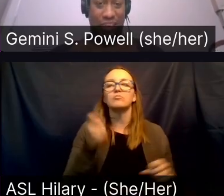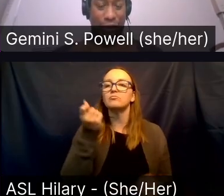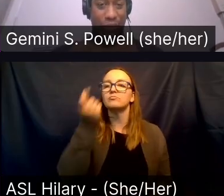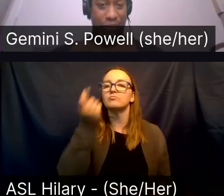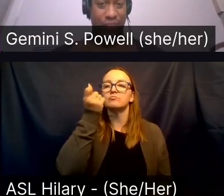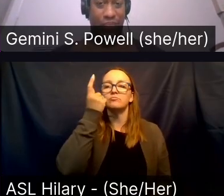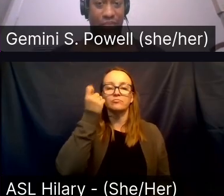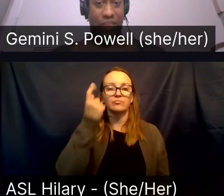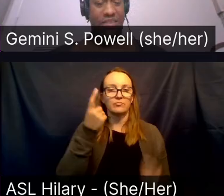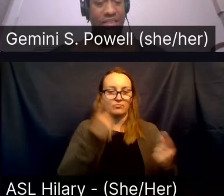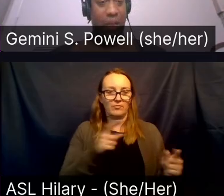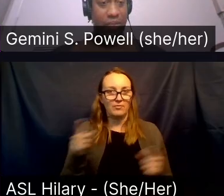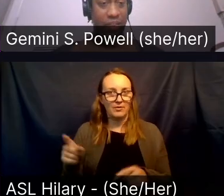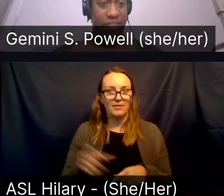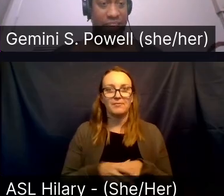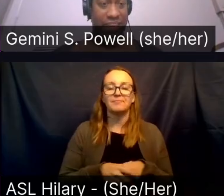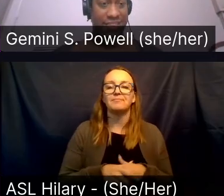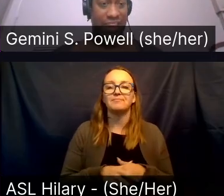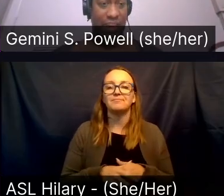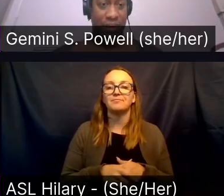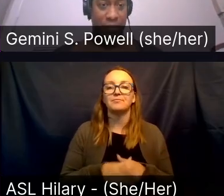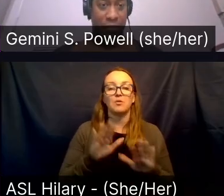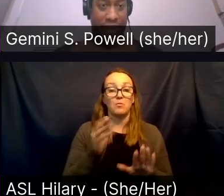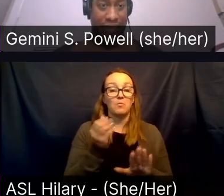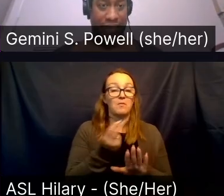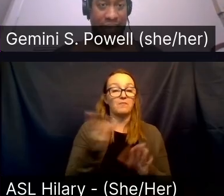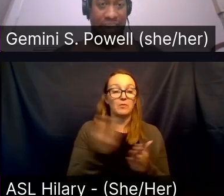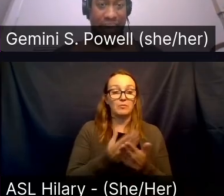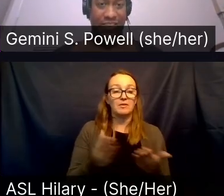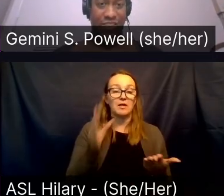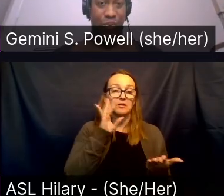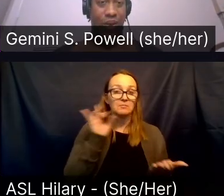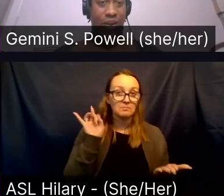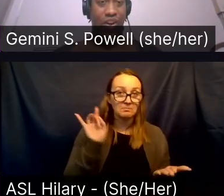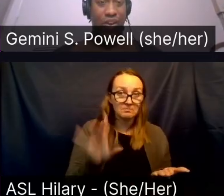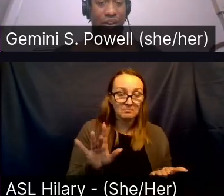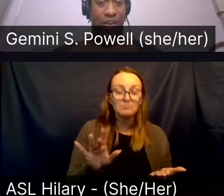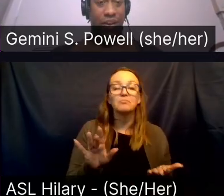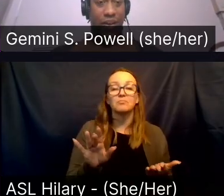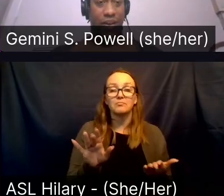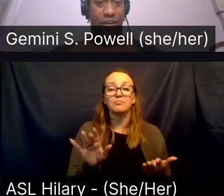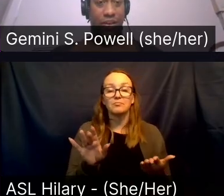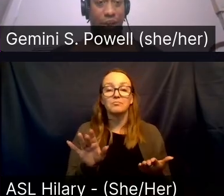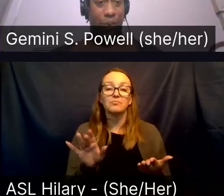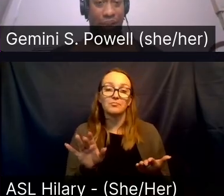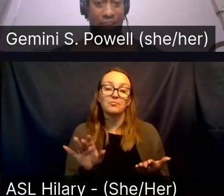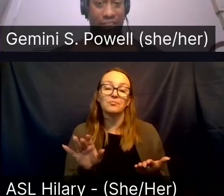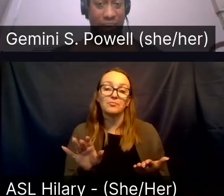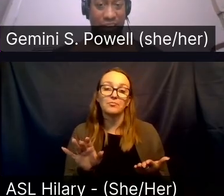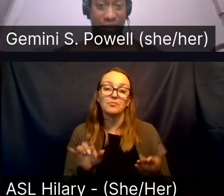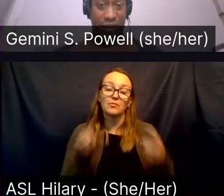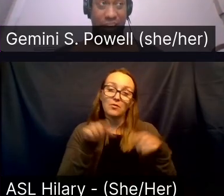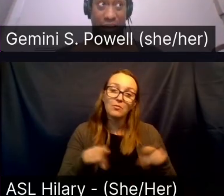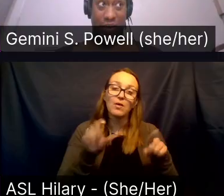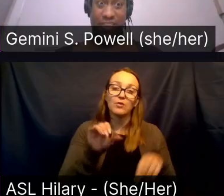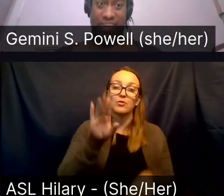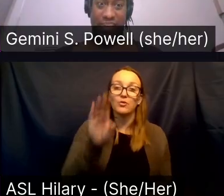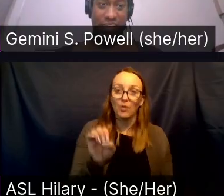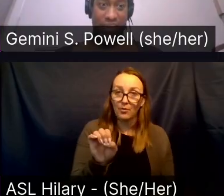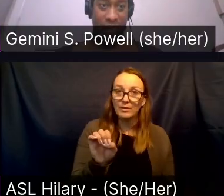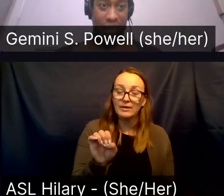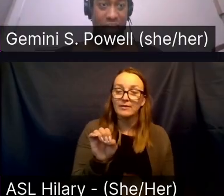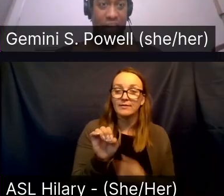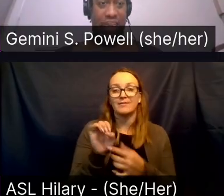on within the code. Just a couple of things to keep in mind as you are coding, especially when it comes